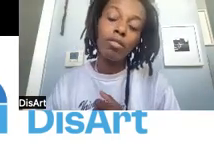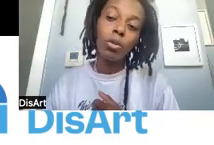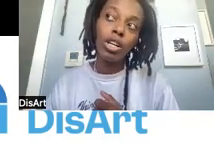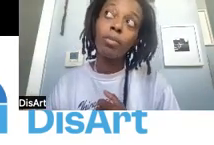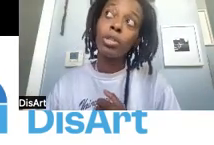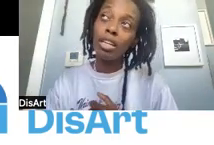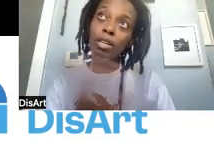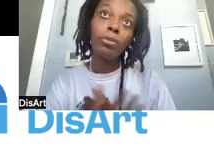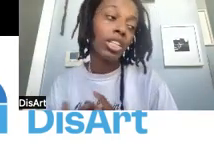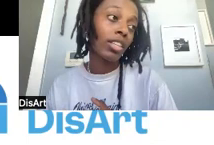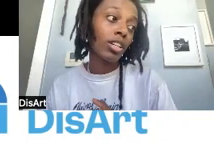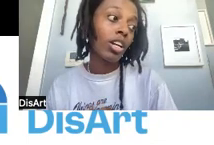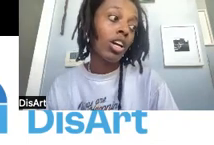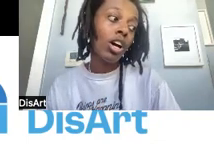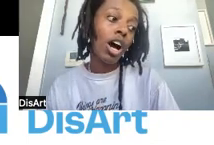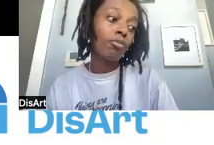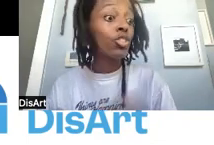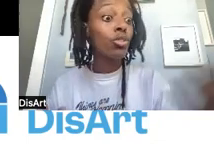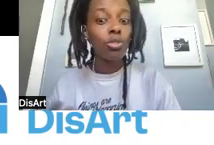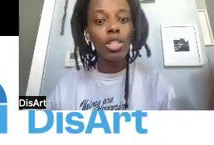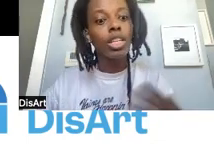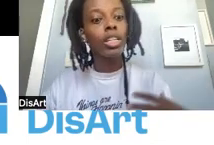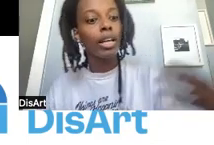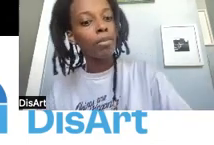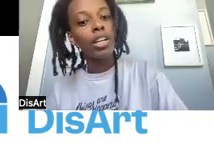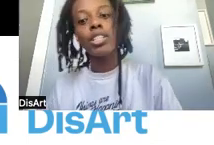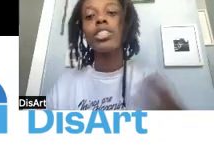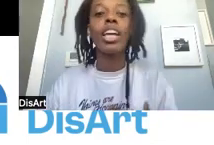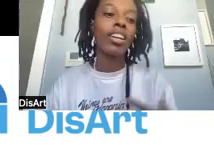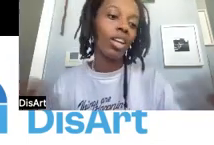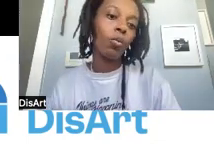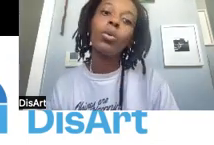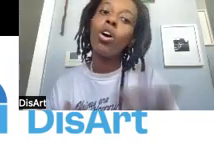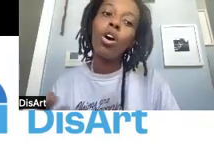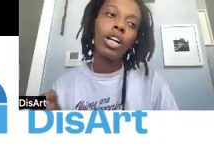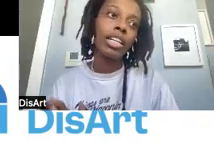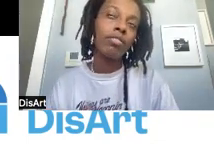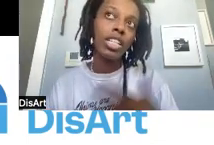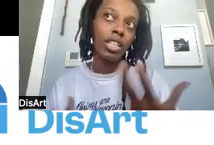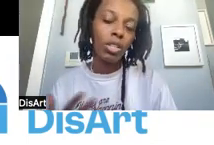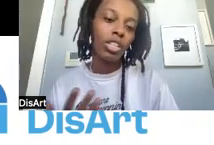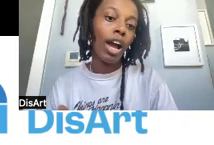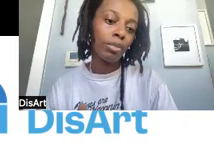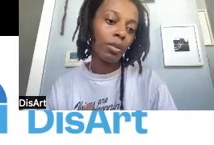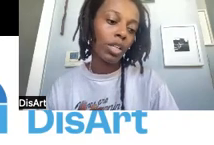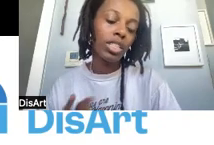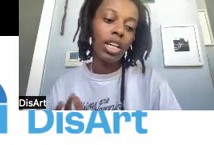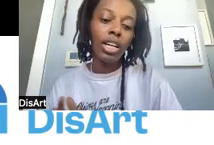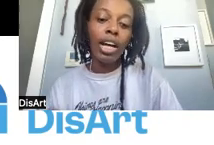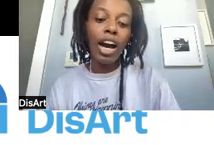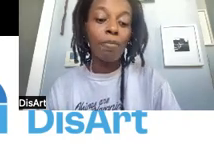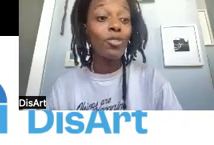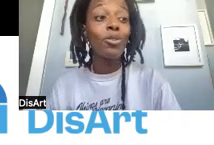that making of work, bringing people together to truly like better understand like what we're all kind of dealing with and grappling